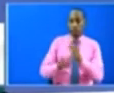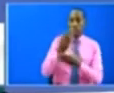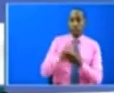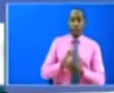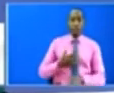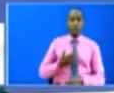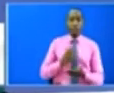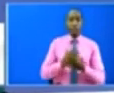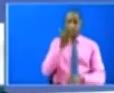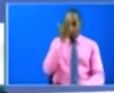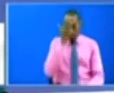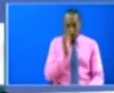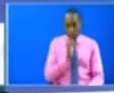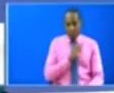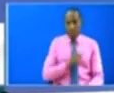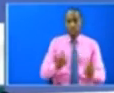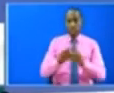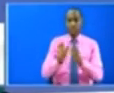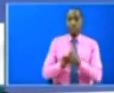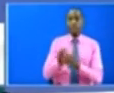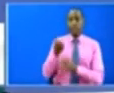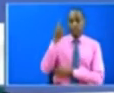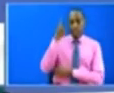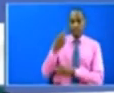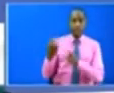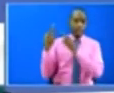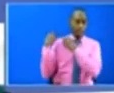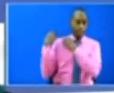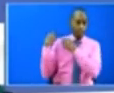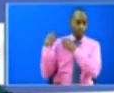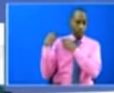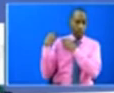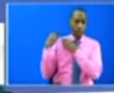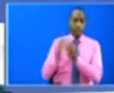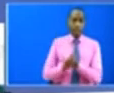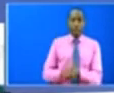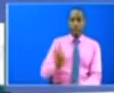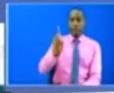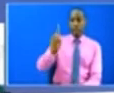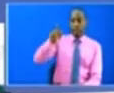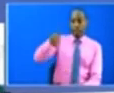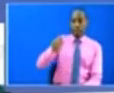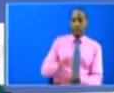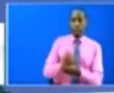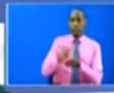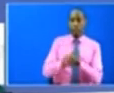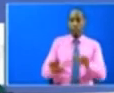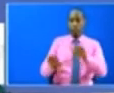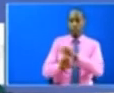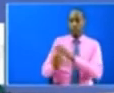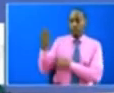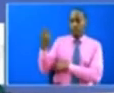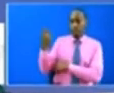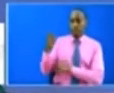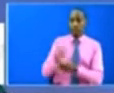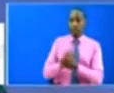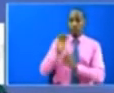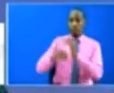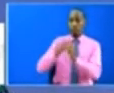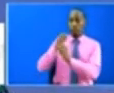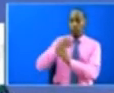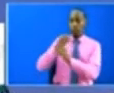I feel very humbled, and given that I understand the role of a DP, that you deputize the president in all